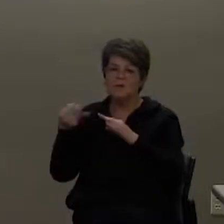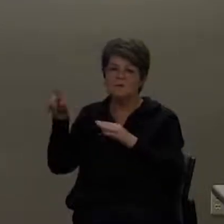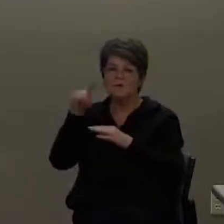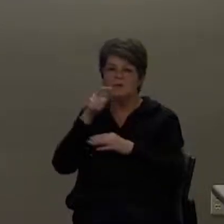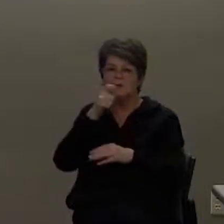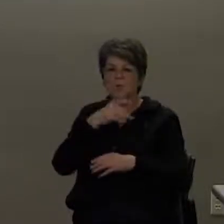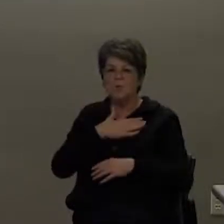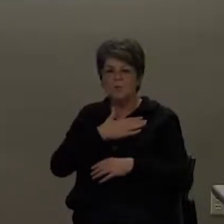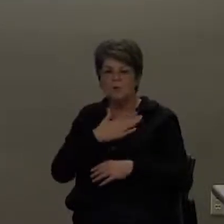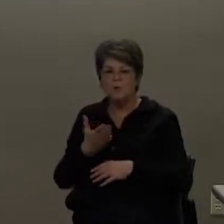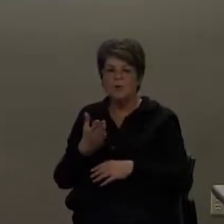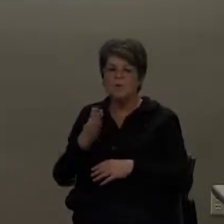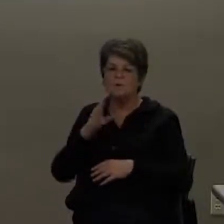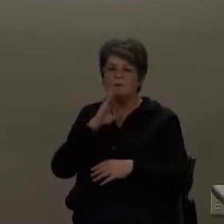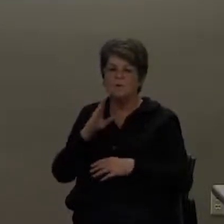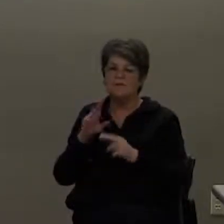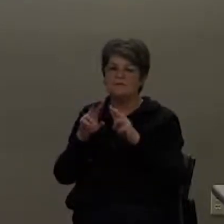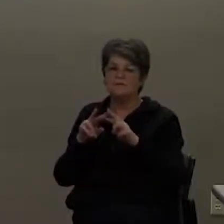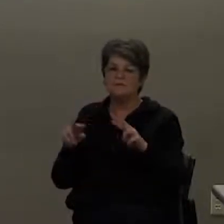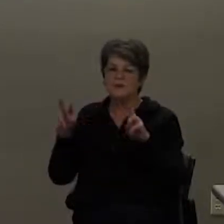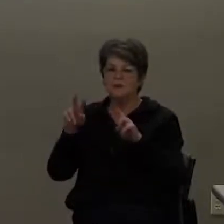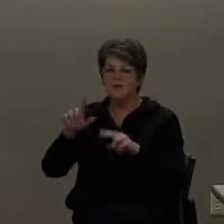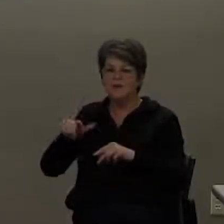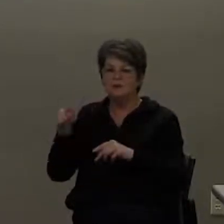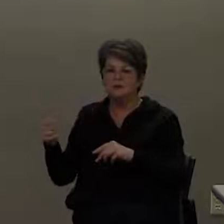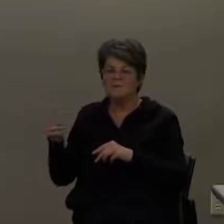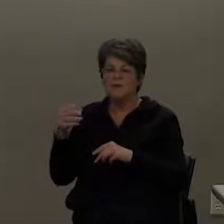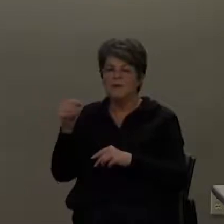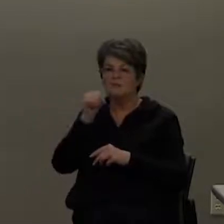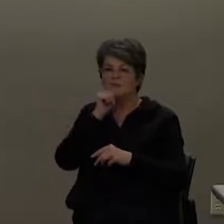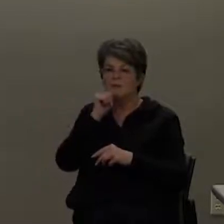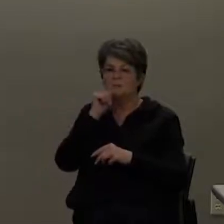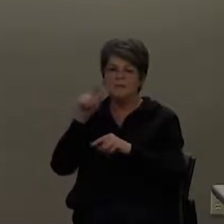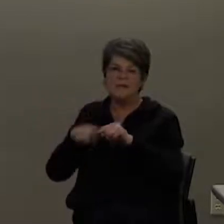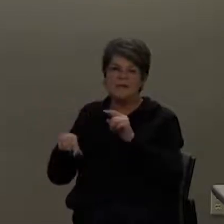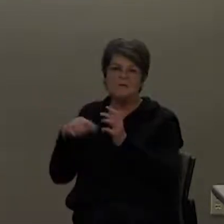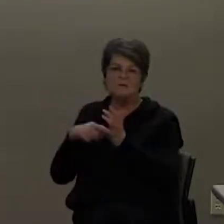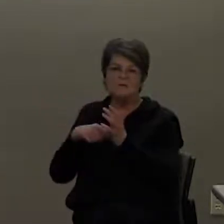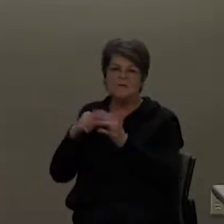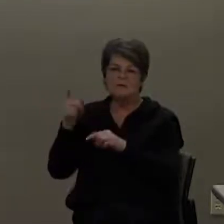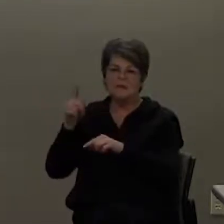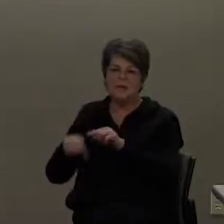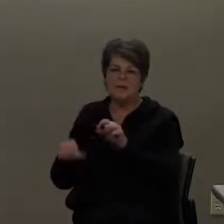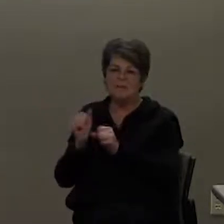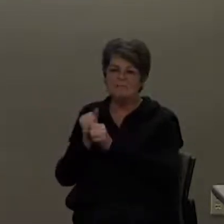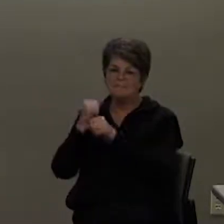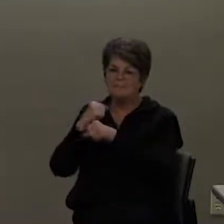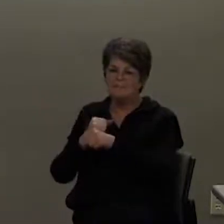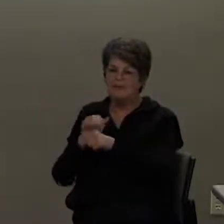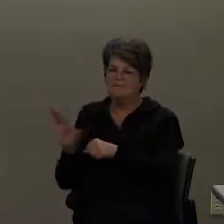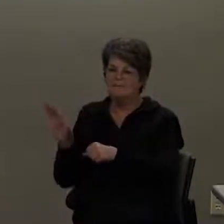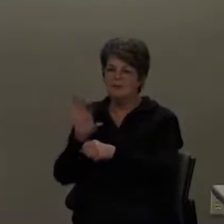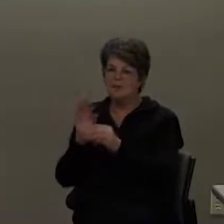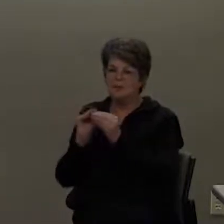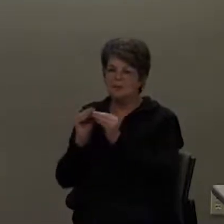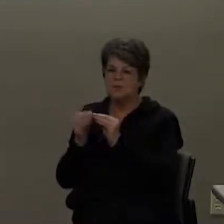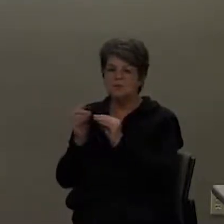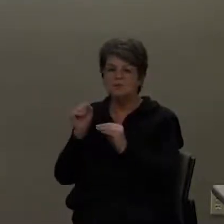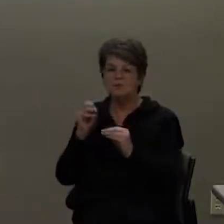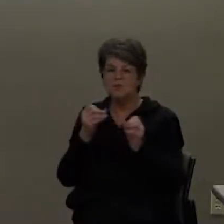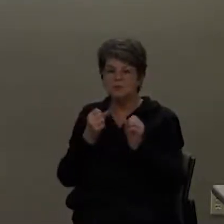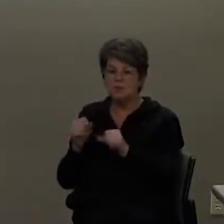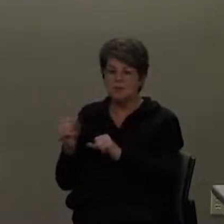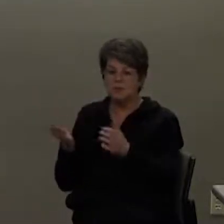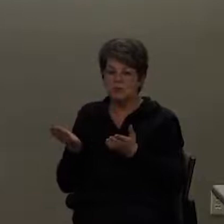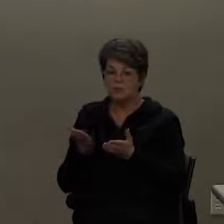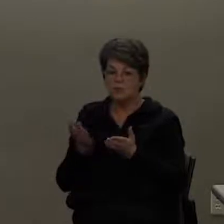are willing to be the value alternative, and so the private sector can't afford it because they can't make their numbers. And so the strategy here is, when